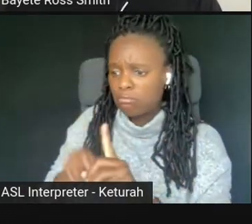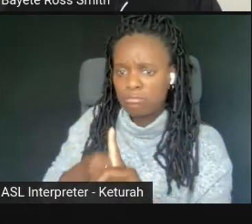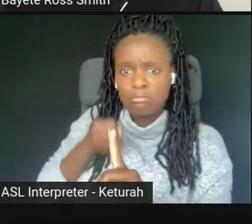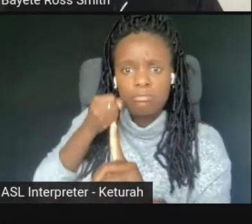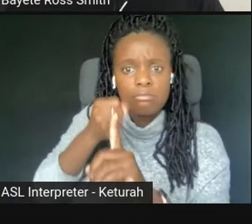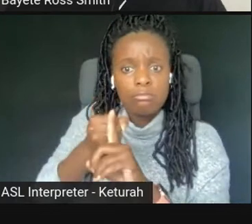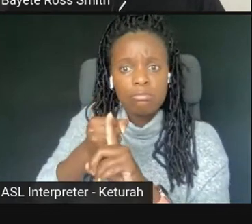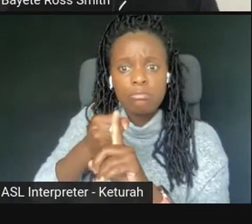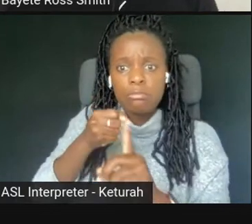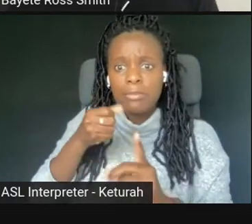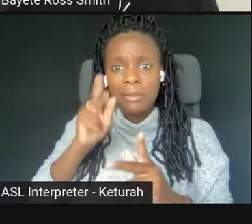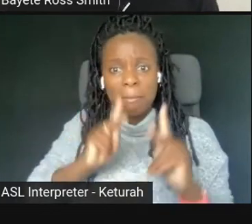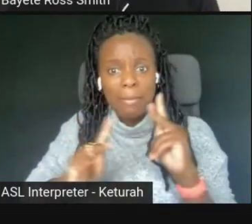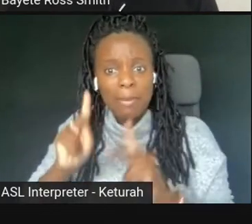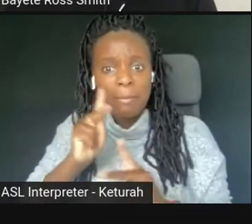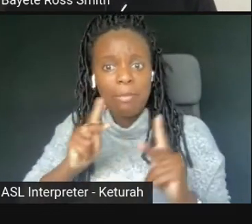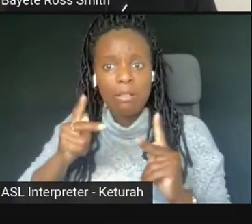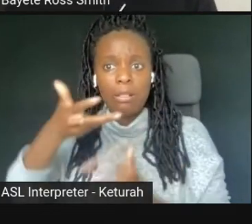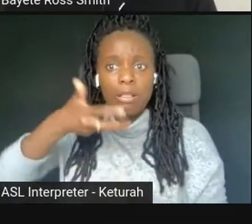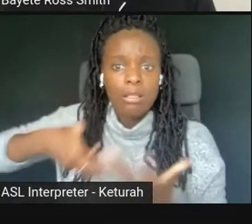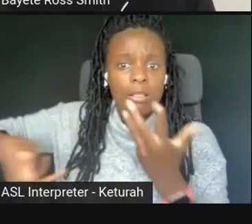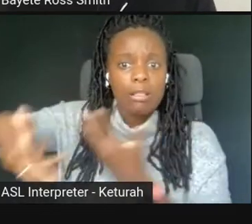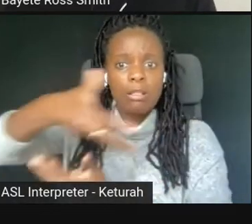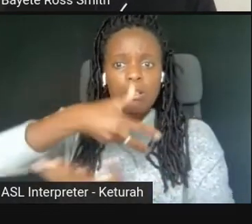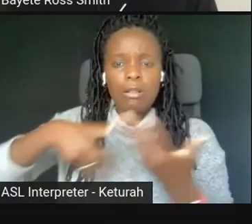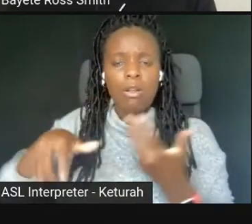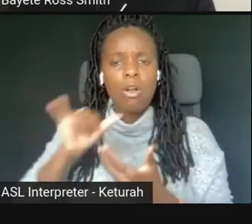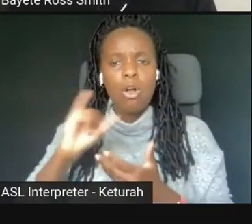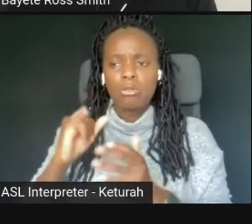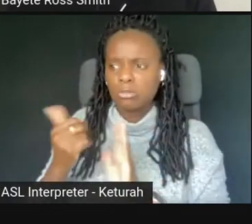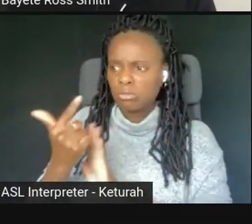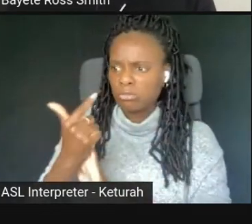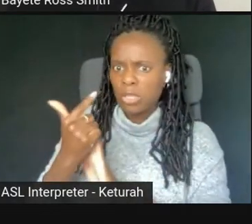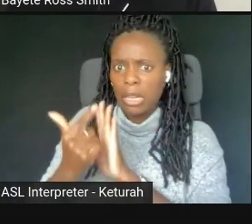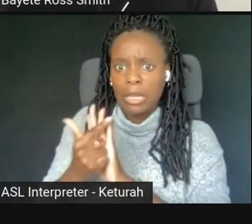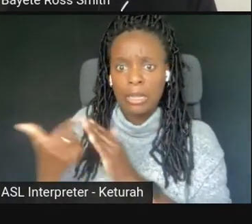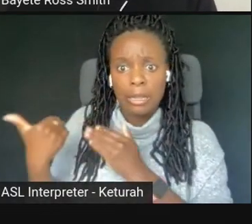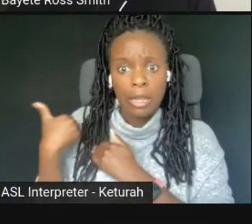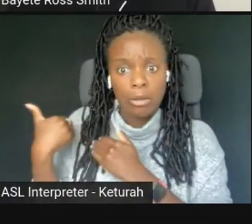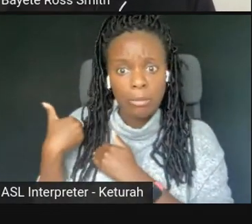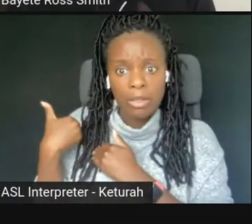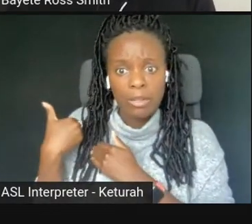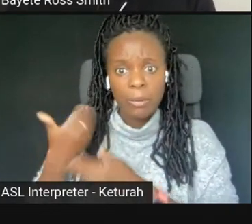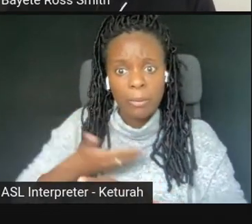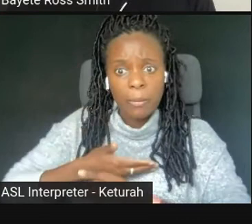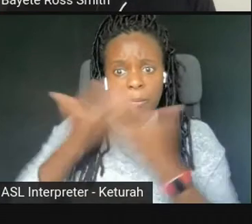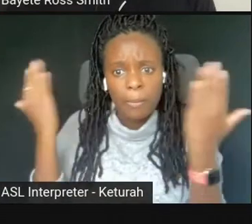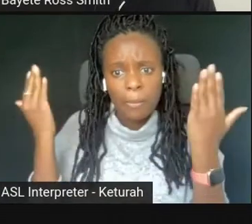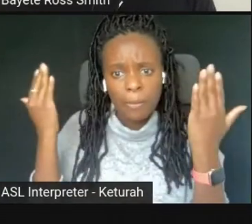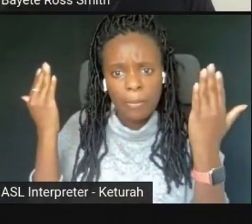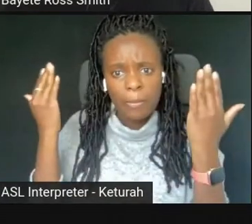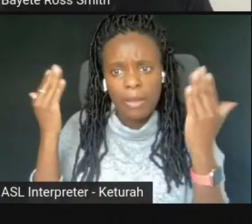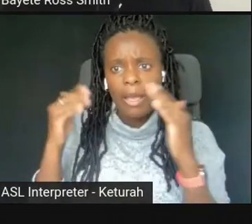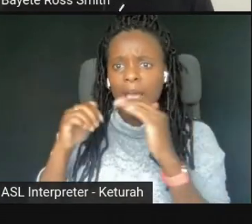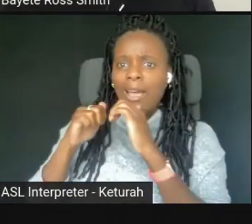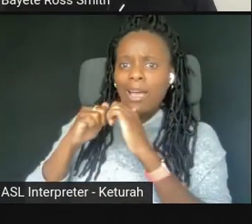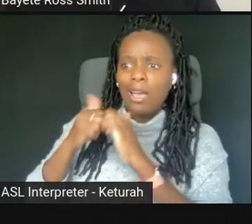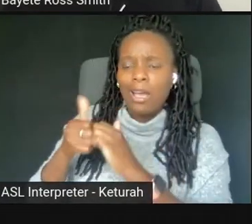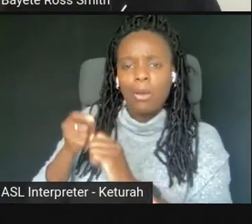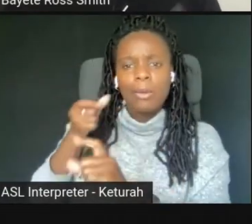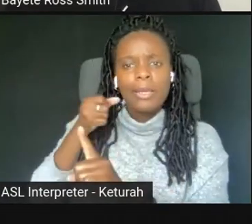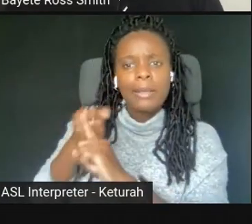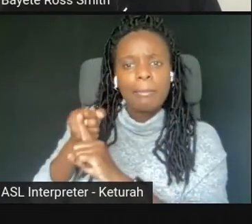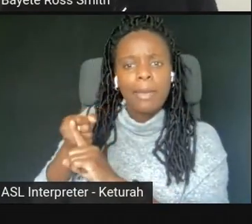social landscape, as well as the lack of legal accountability, and how that created a ripple effect from that time up until our current